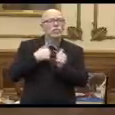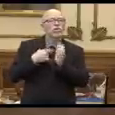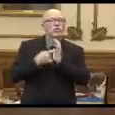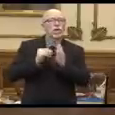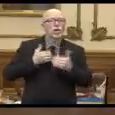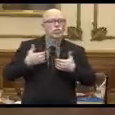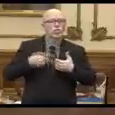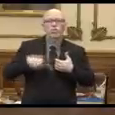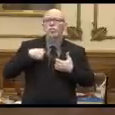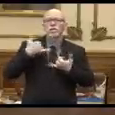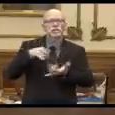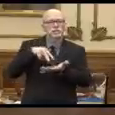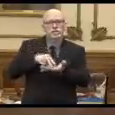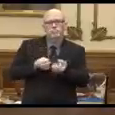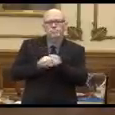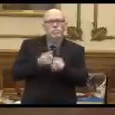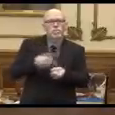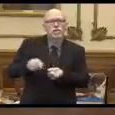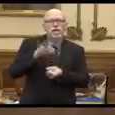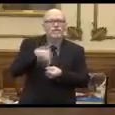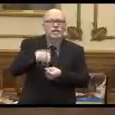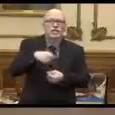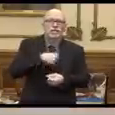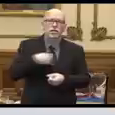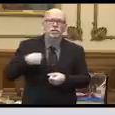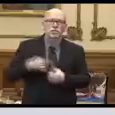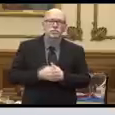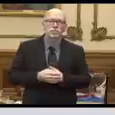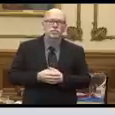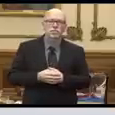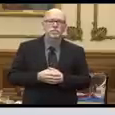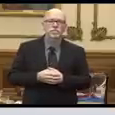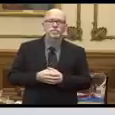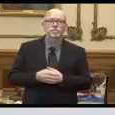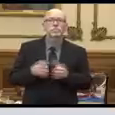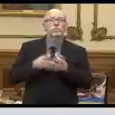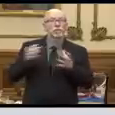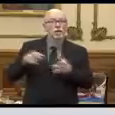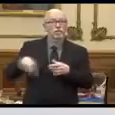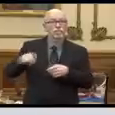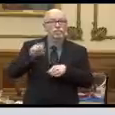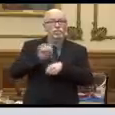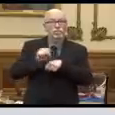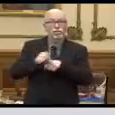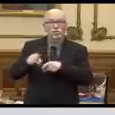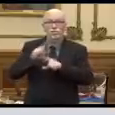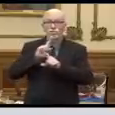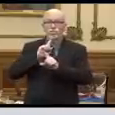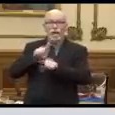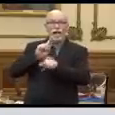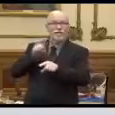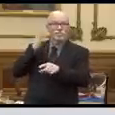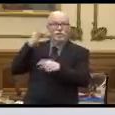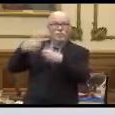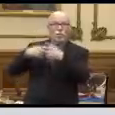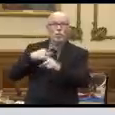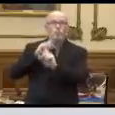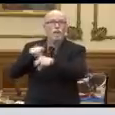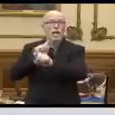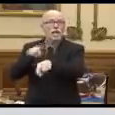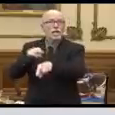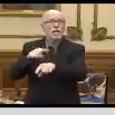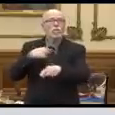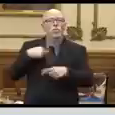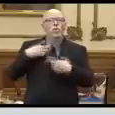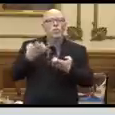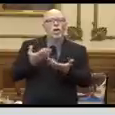youth we will stand beside them when they need us. While much of DCS's work is reactive, my hope is always to offer support